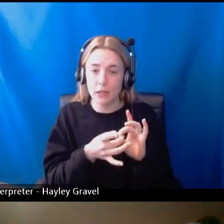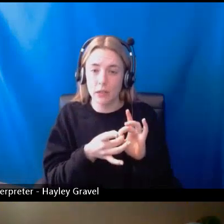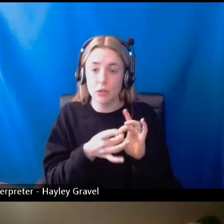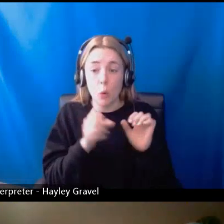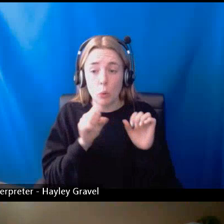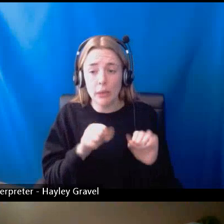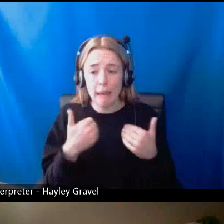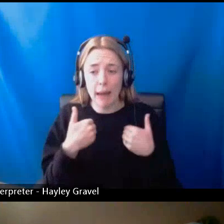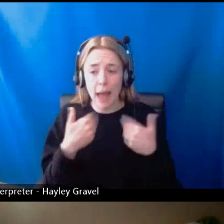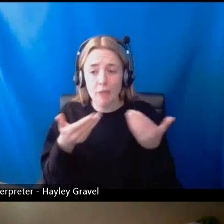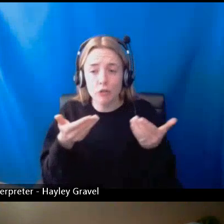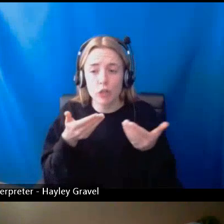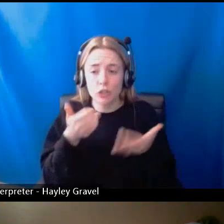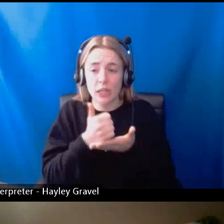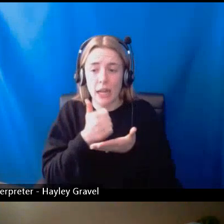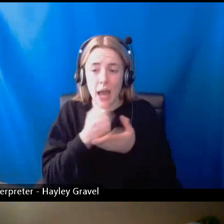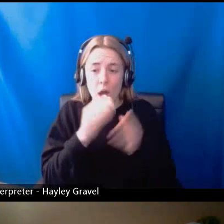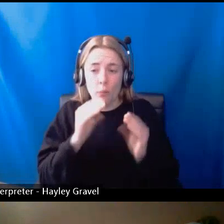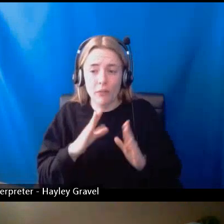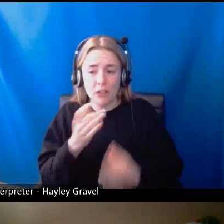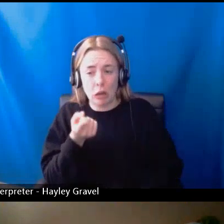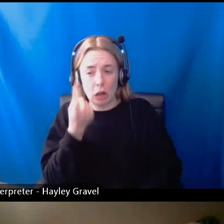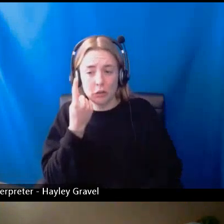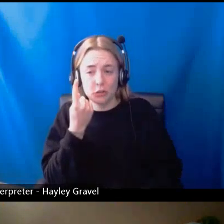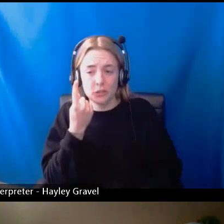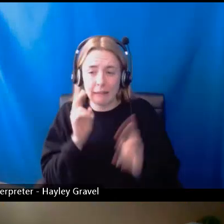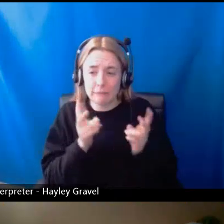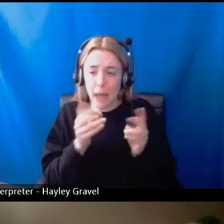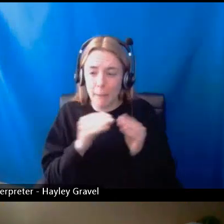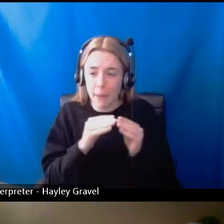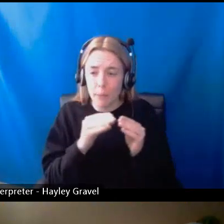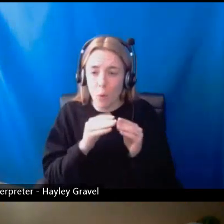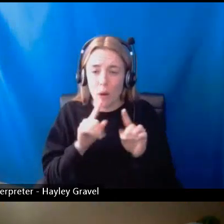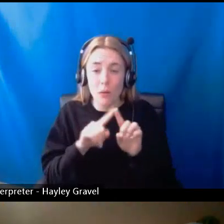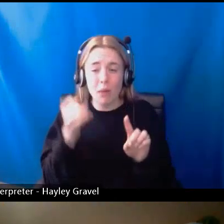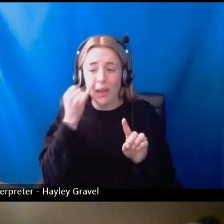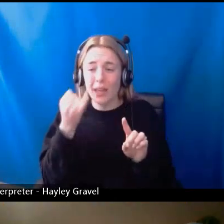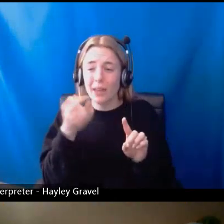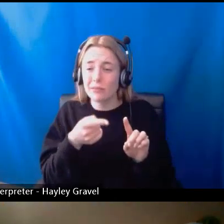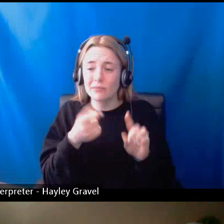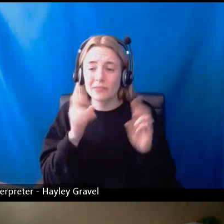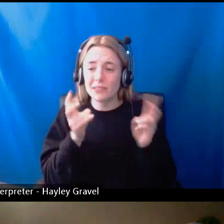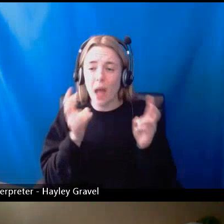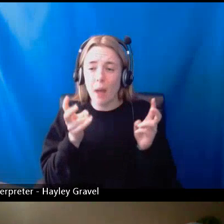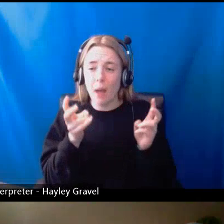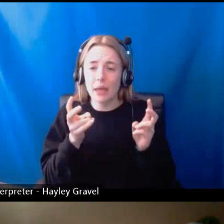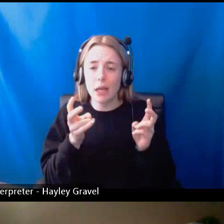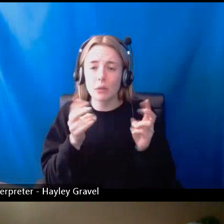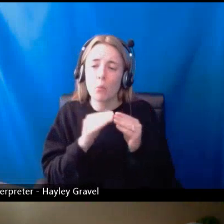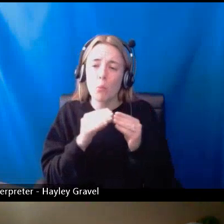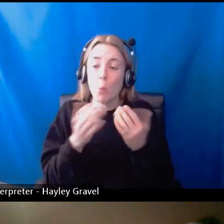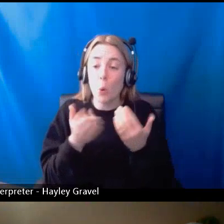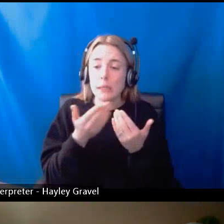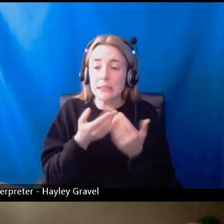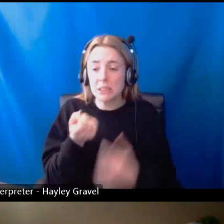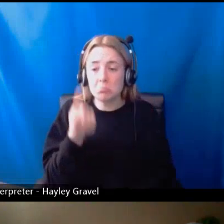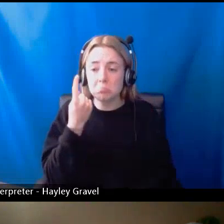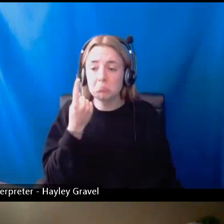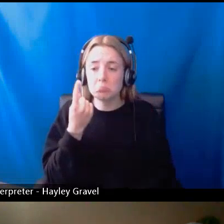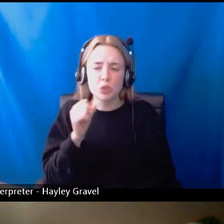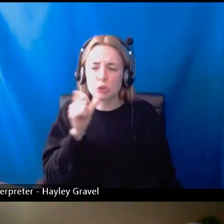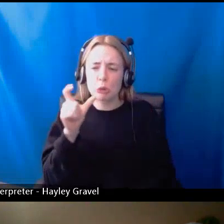you. You can incorporate that into your introduction of your paper, that first section, or you can do,